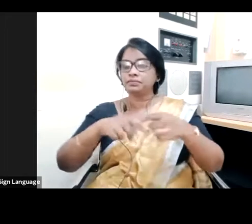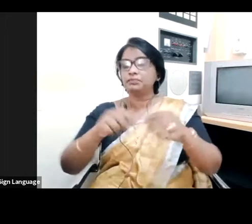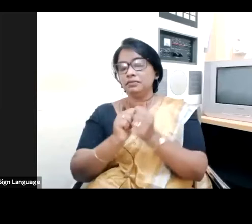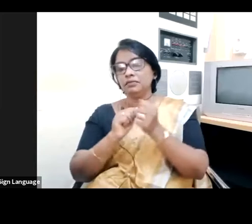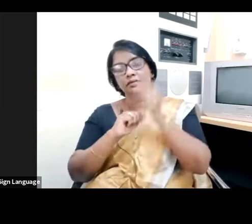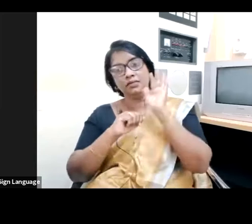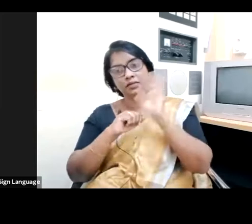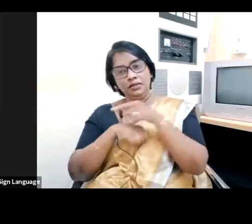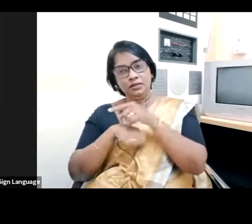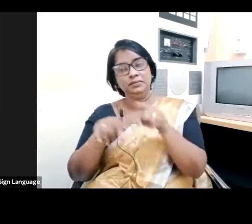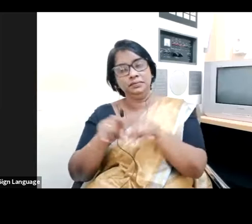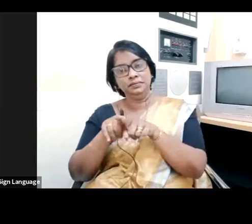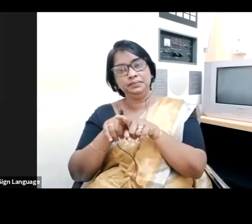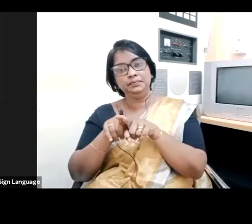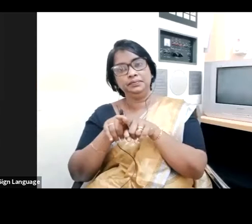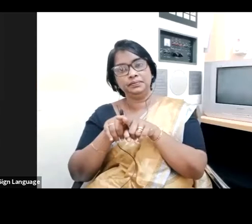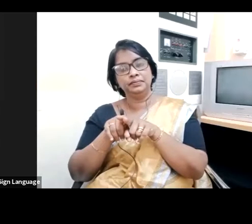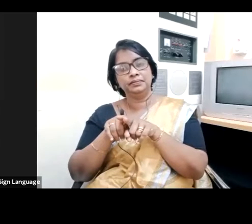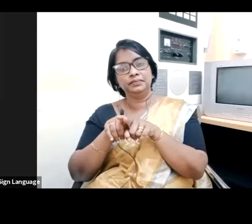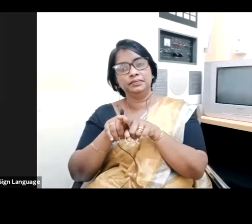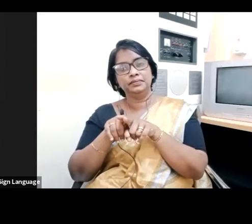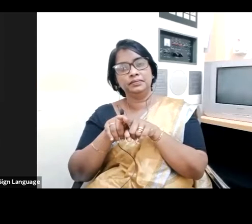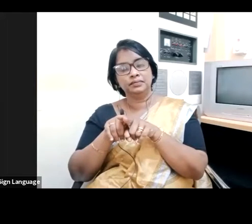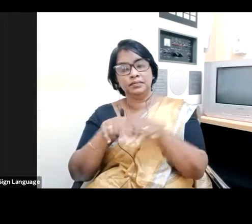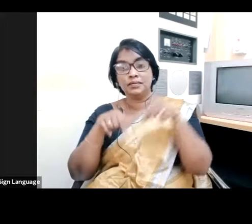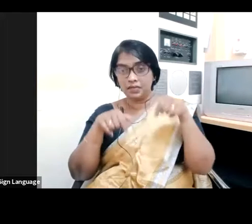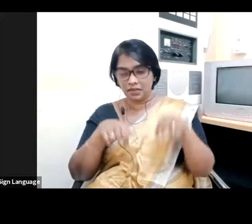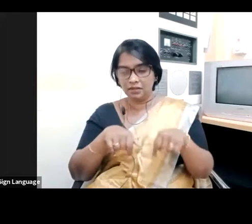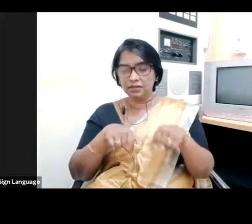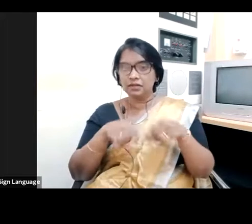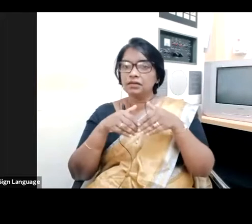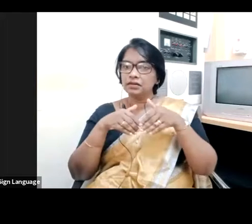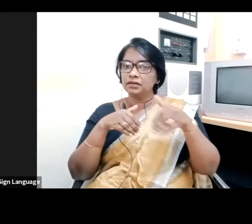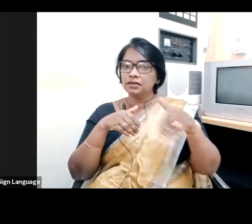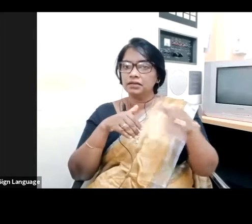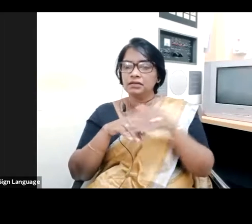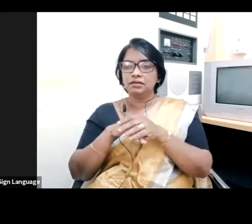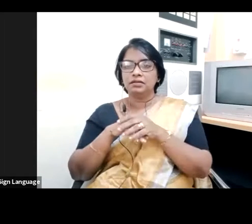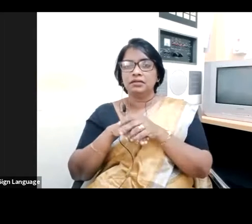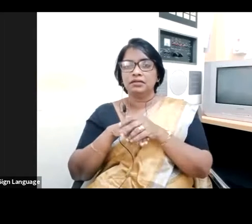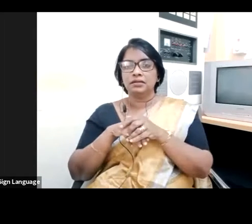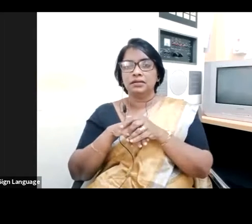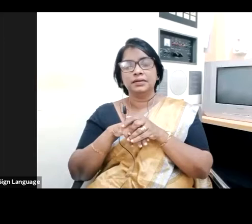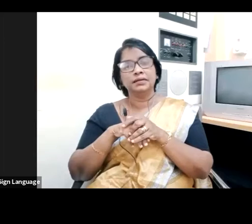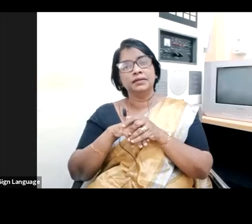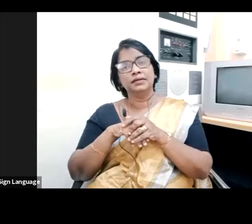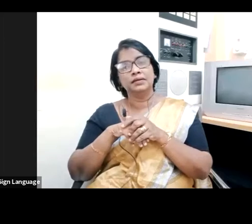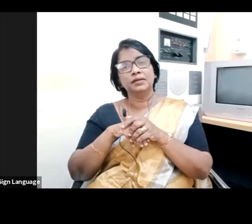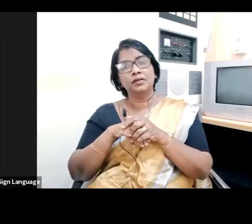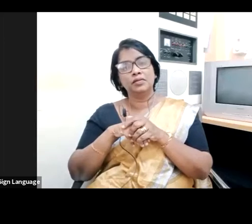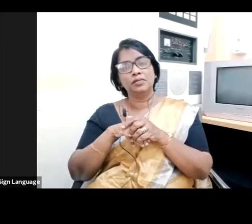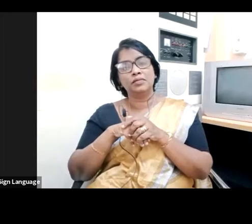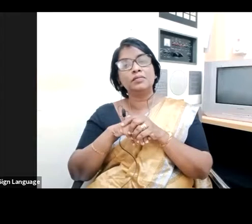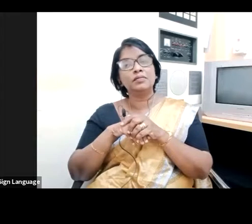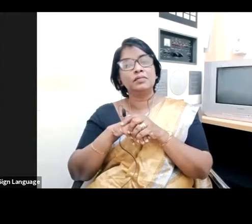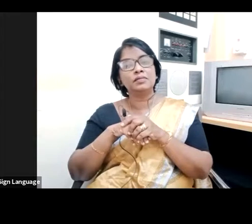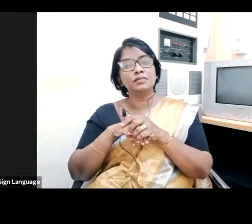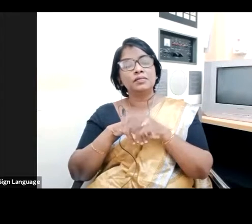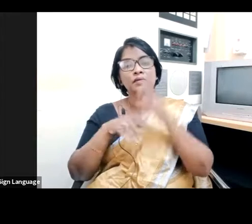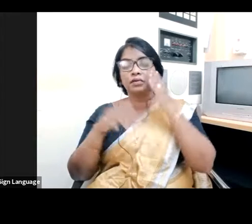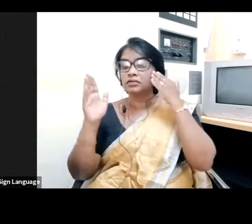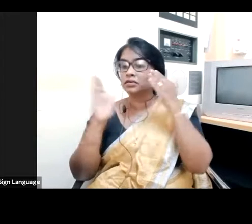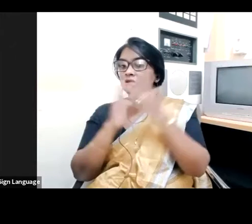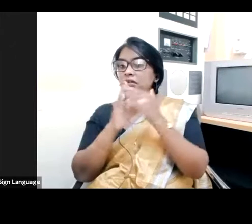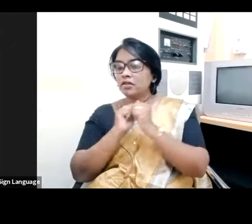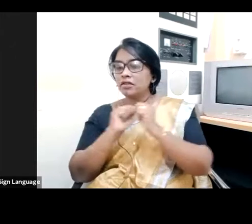And already we have scored some significant achievements. We have done scope 1, we are